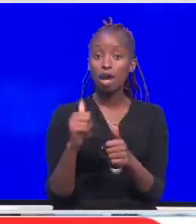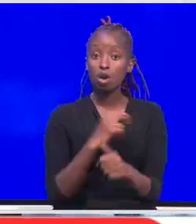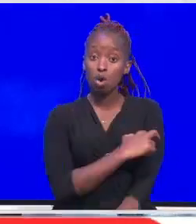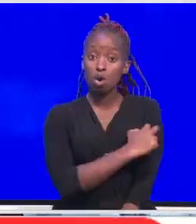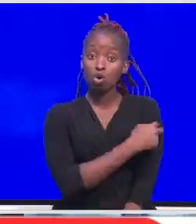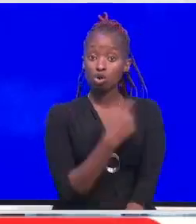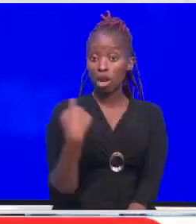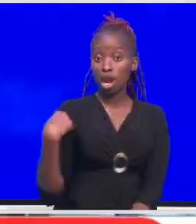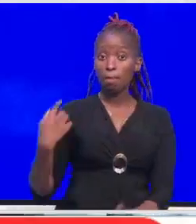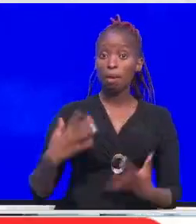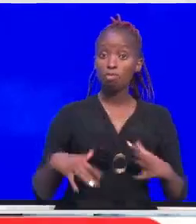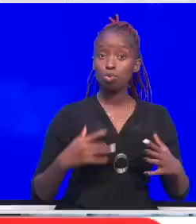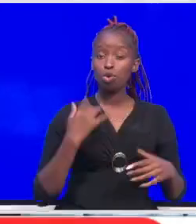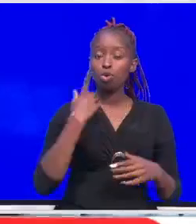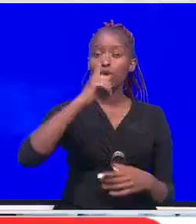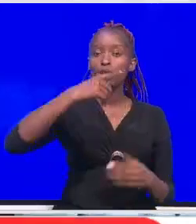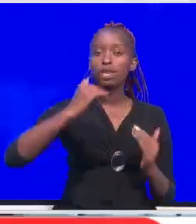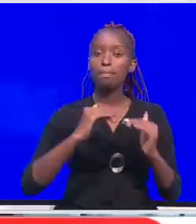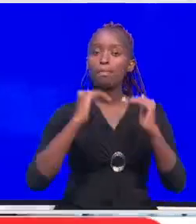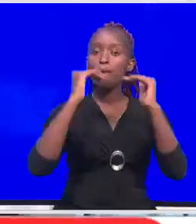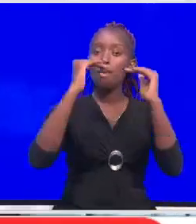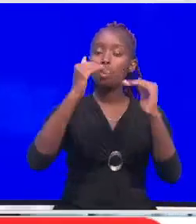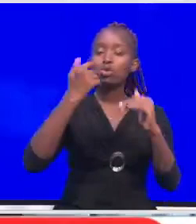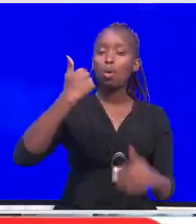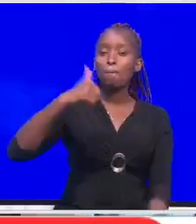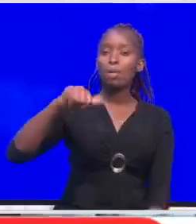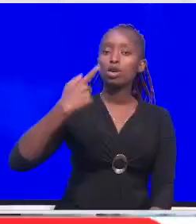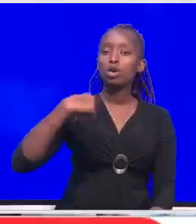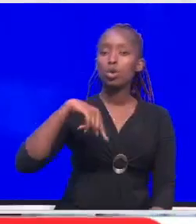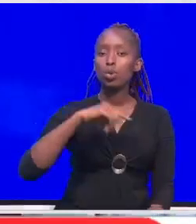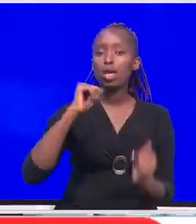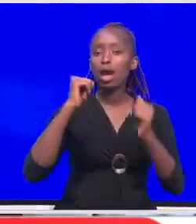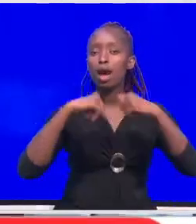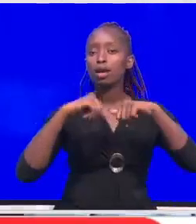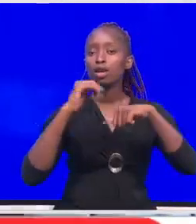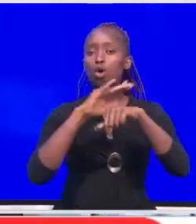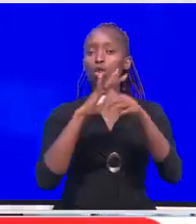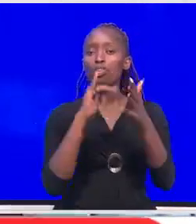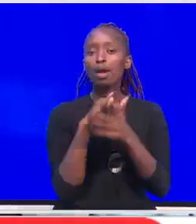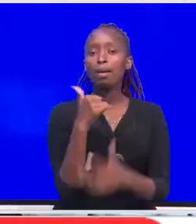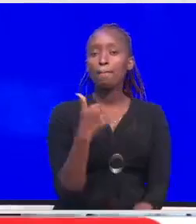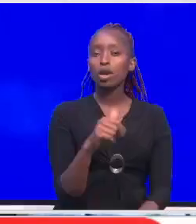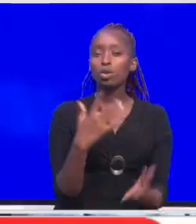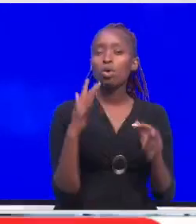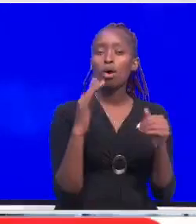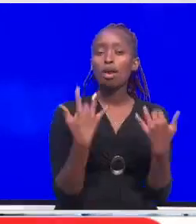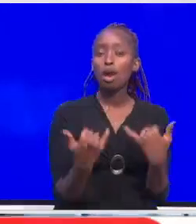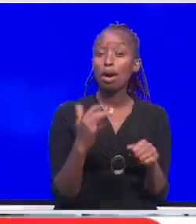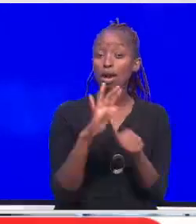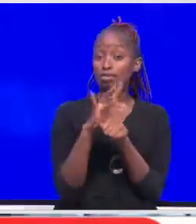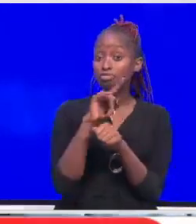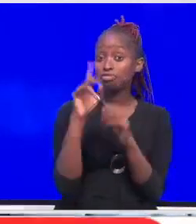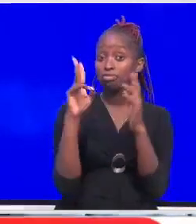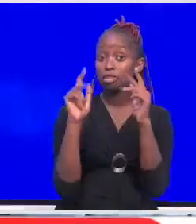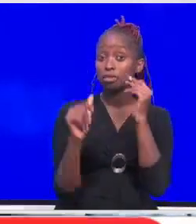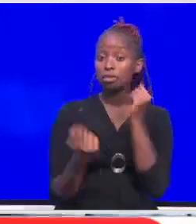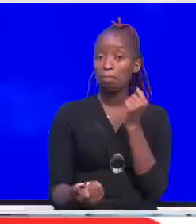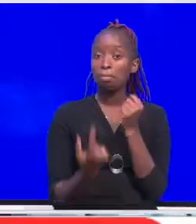to be promoted. We have agreed upon it. So a lot of issues that were raised by the